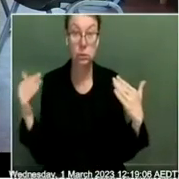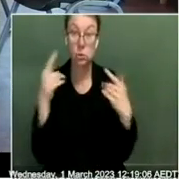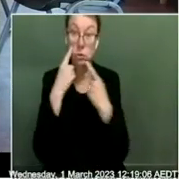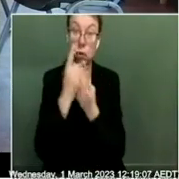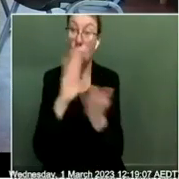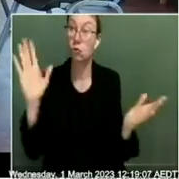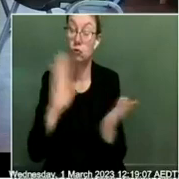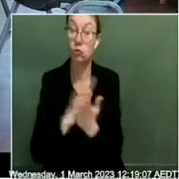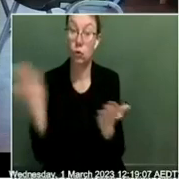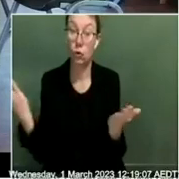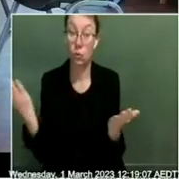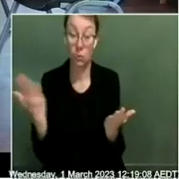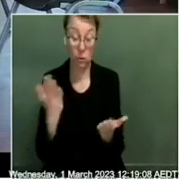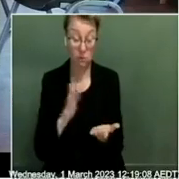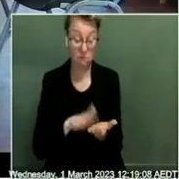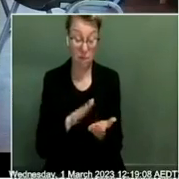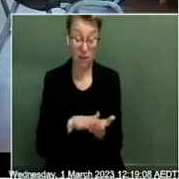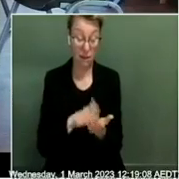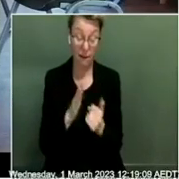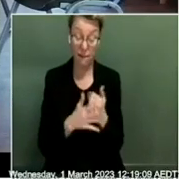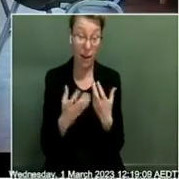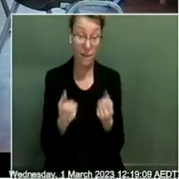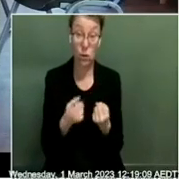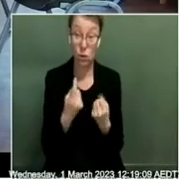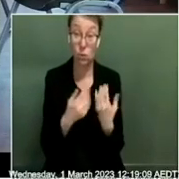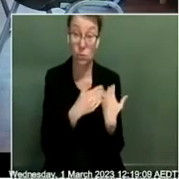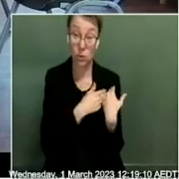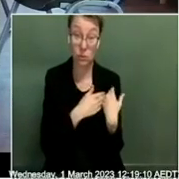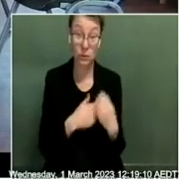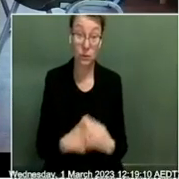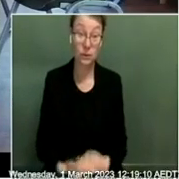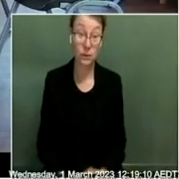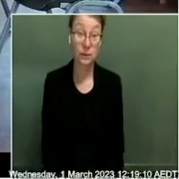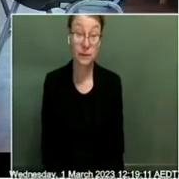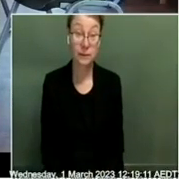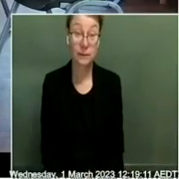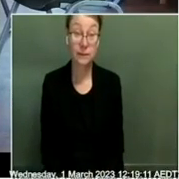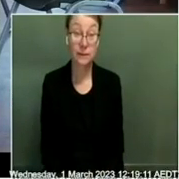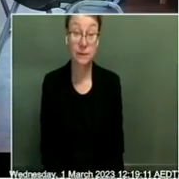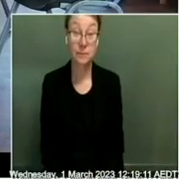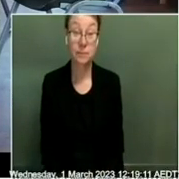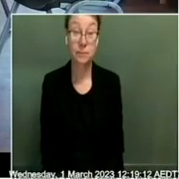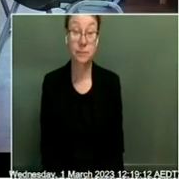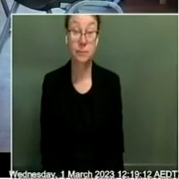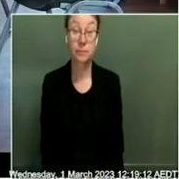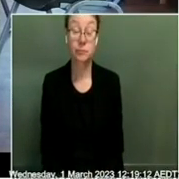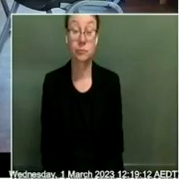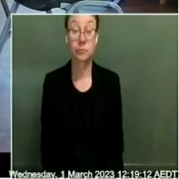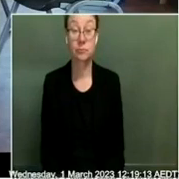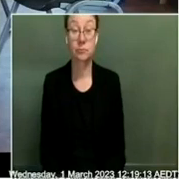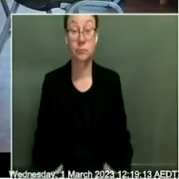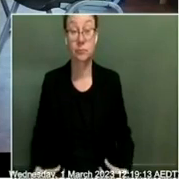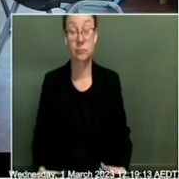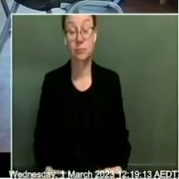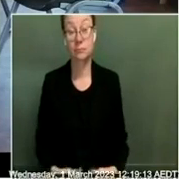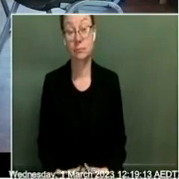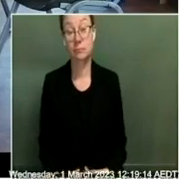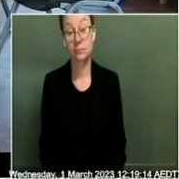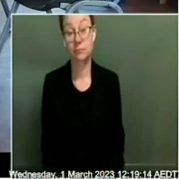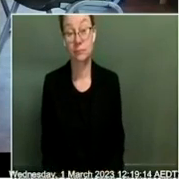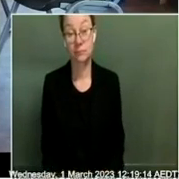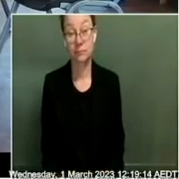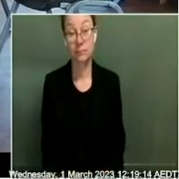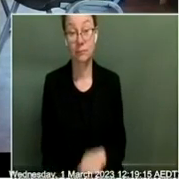Whoever's responsible for it is documented in failing our people, and then for us it gives us a bit of strength,